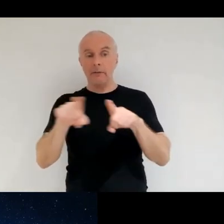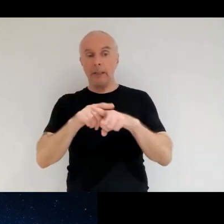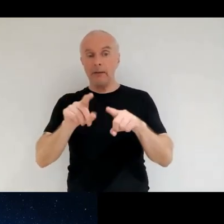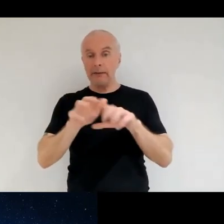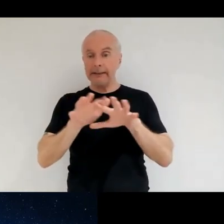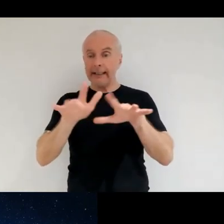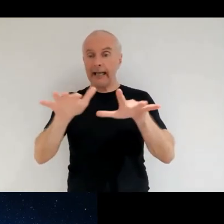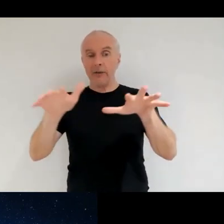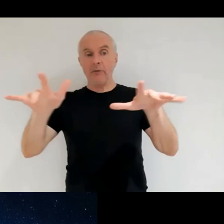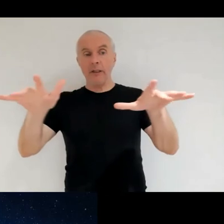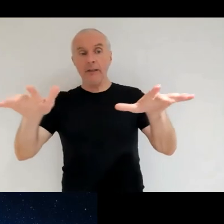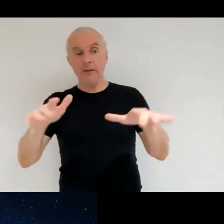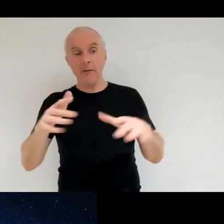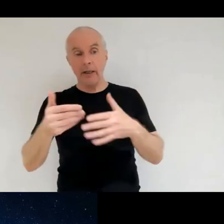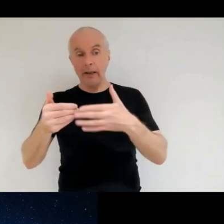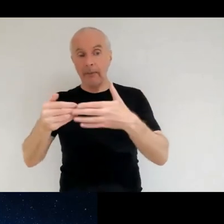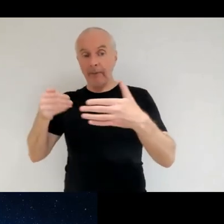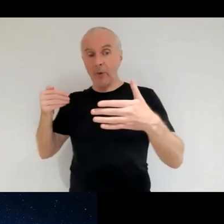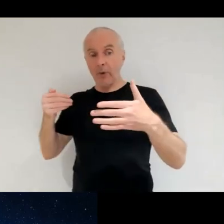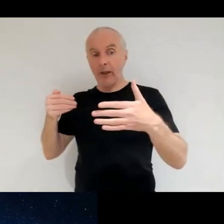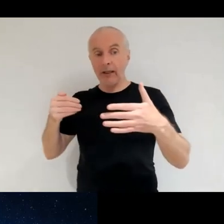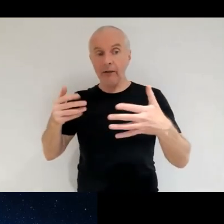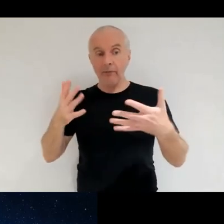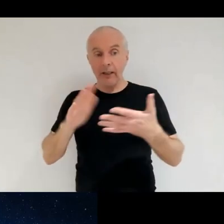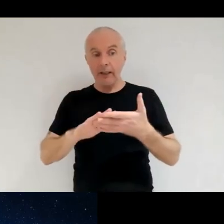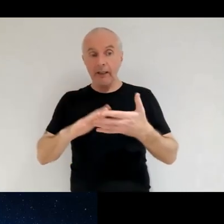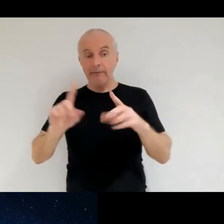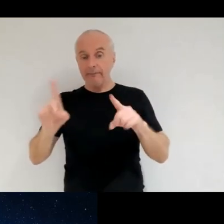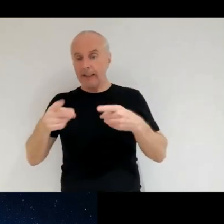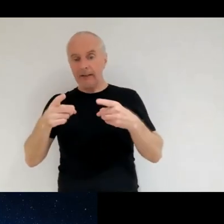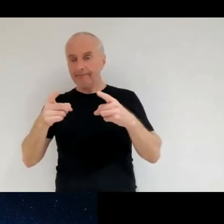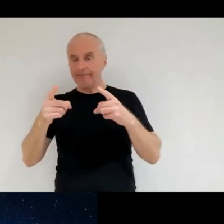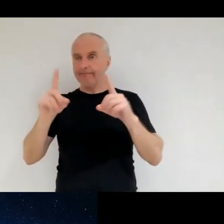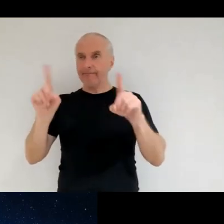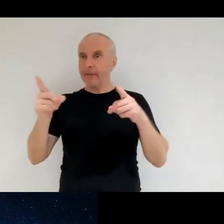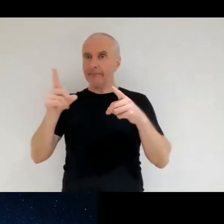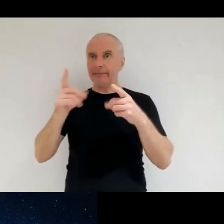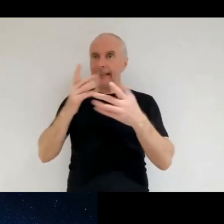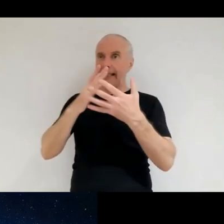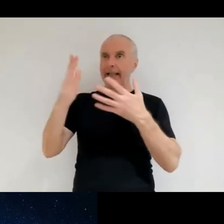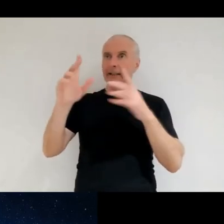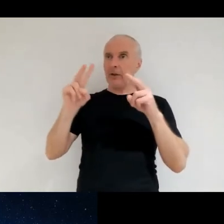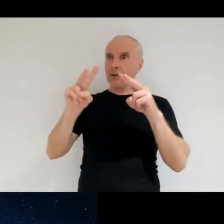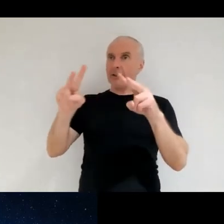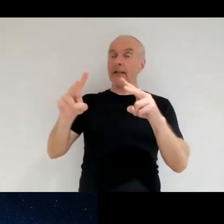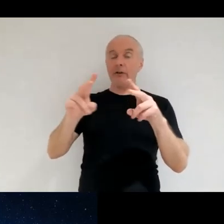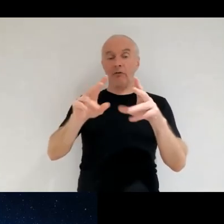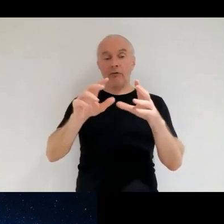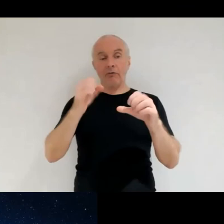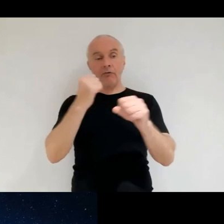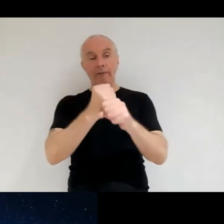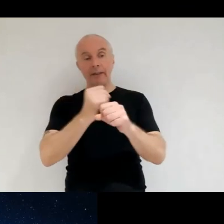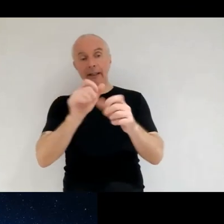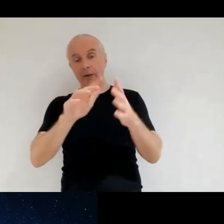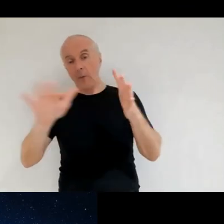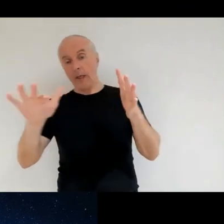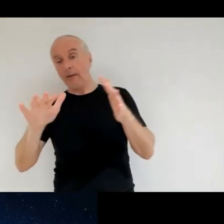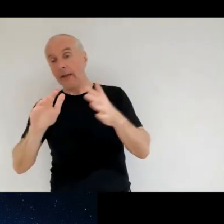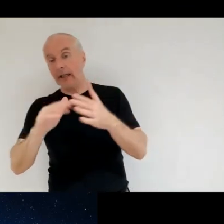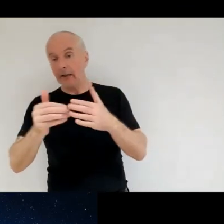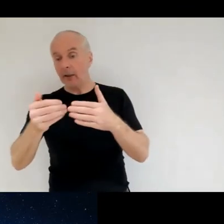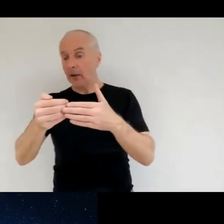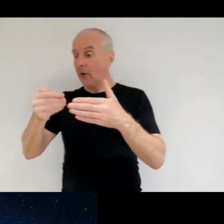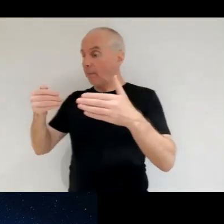right? Because before that, you can't go, it's opaque, right? But with gravitational waves, you can go closer to the Big Bang. I guess that's the answer you're looking for.